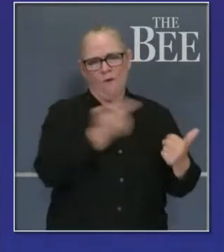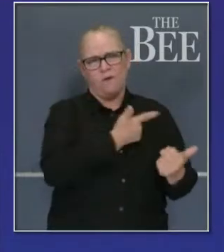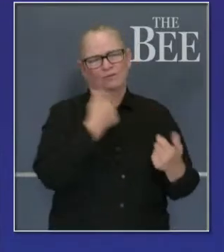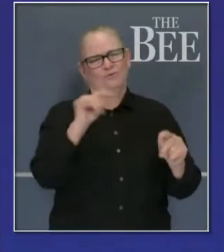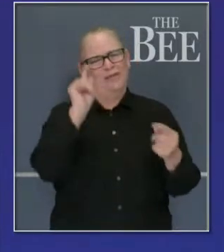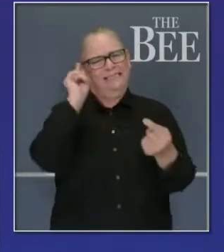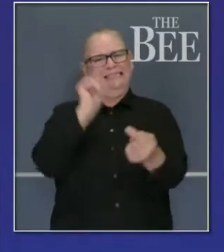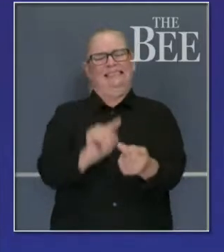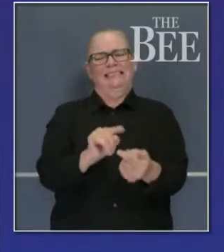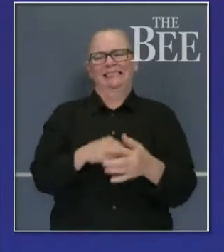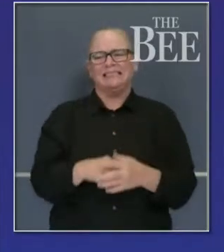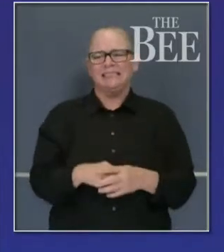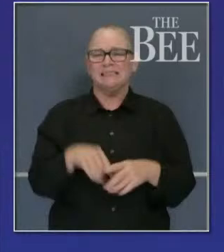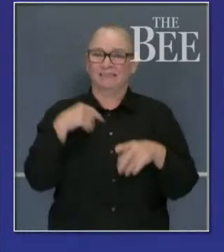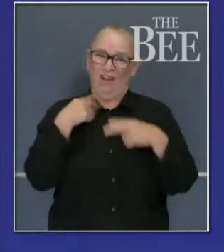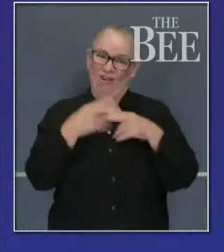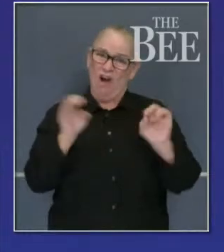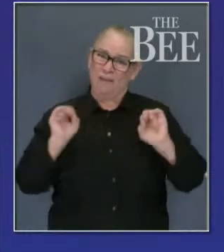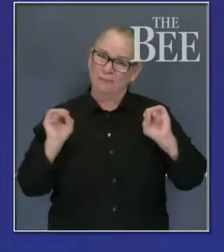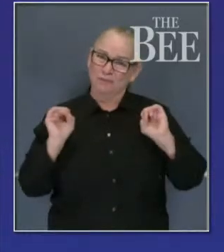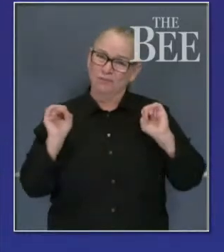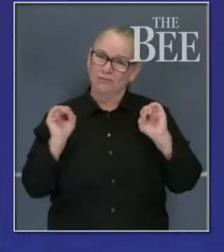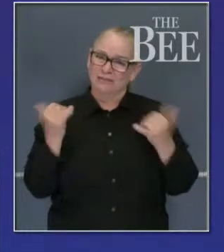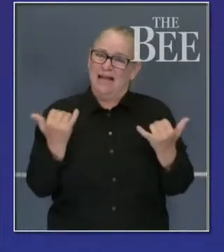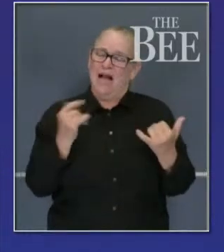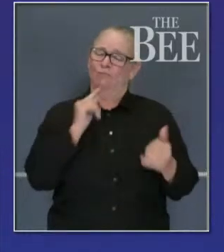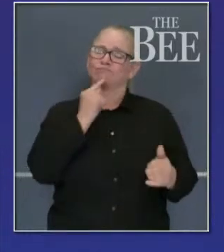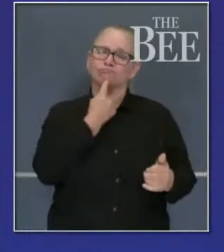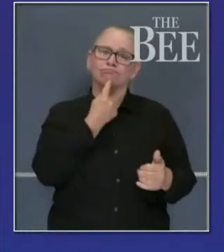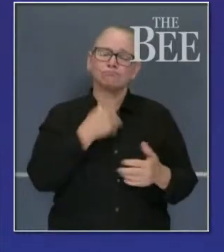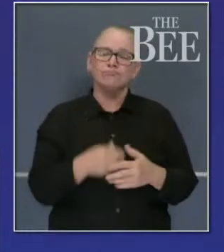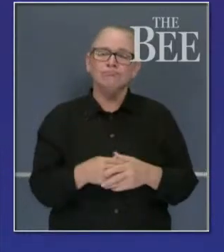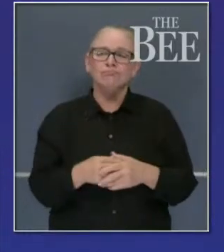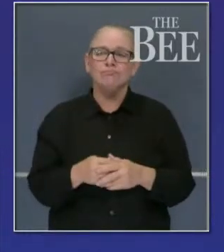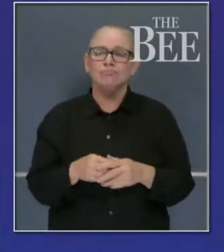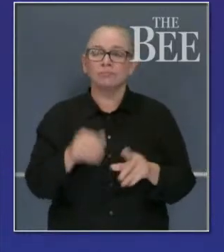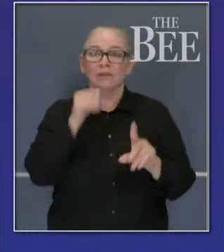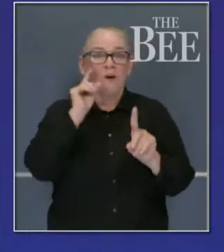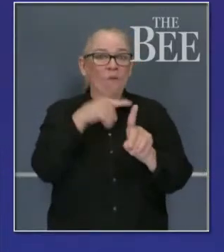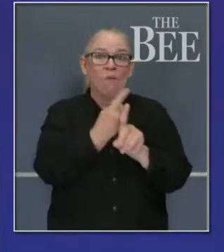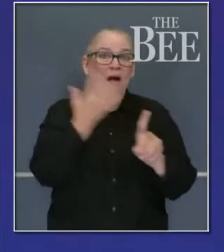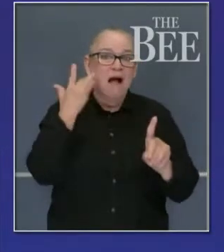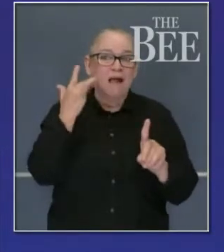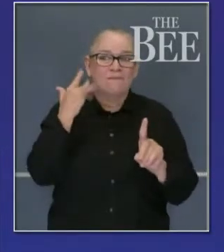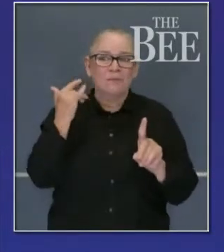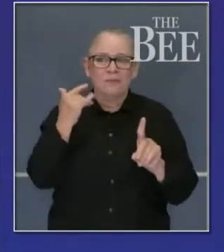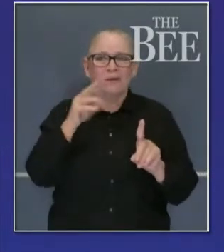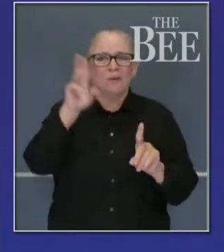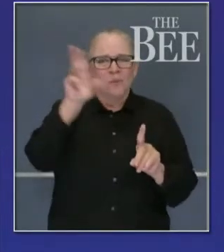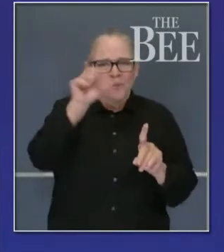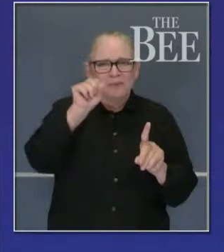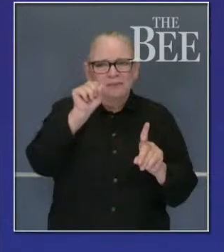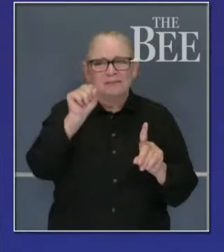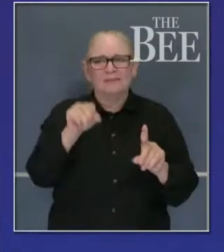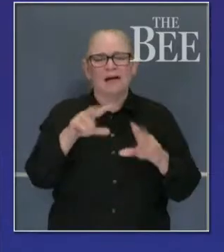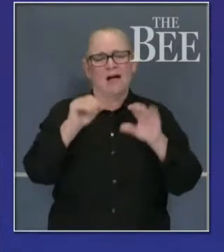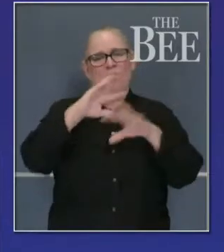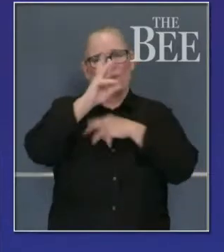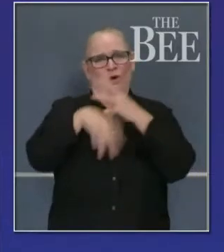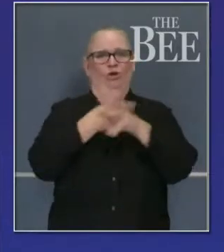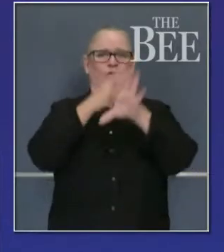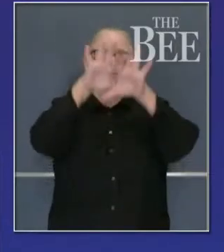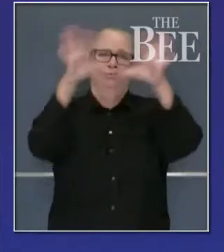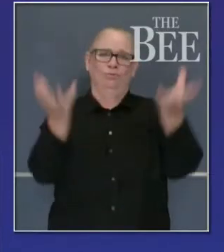this emergency that we're facing not only as a state, as a nation, but as a globe and as a world people.